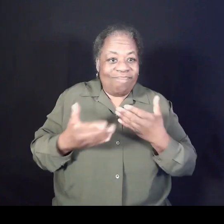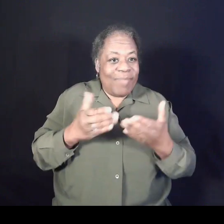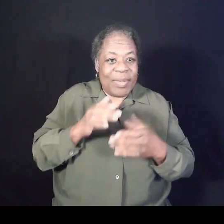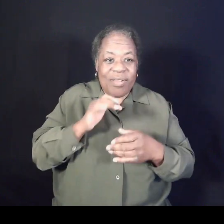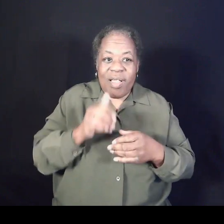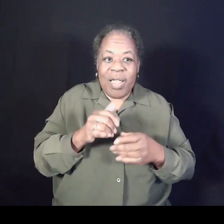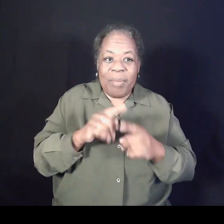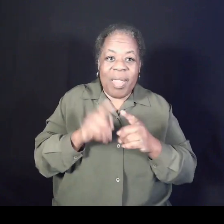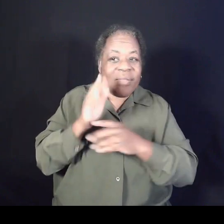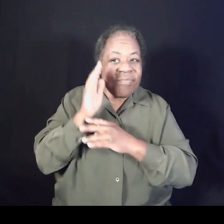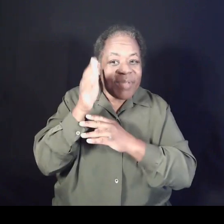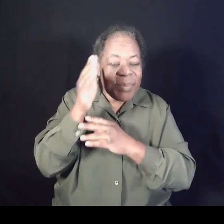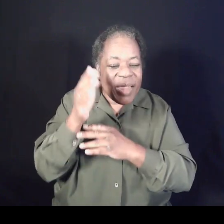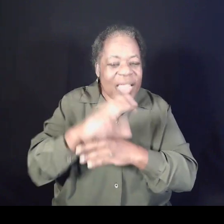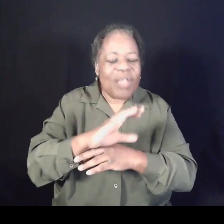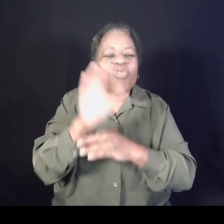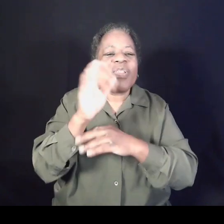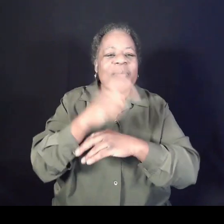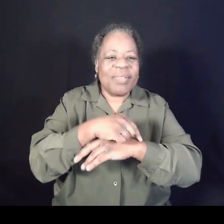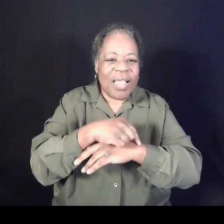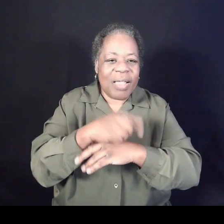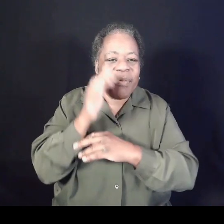At Christmas time.